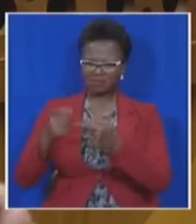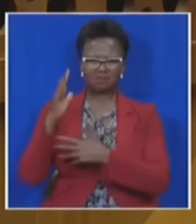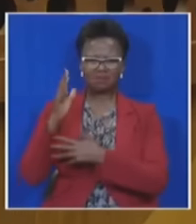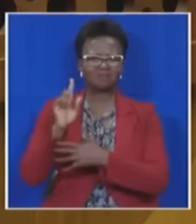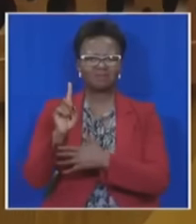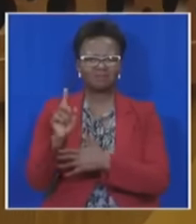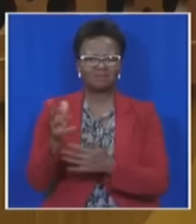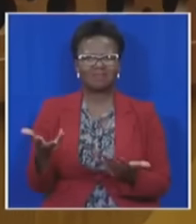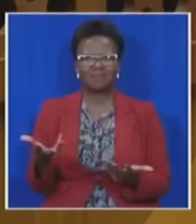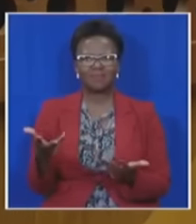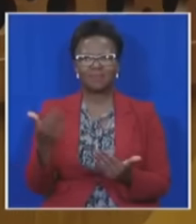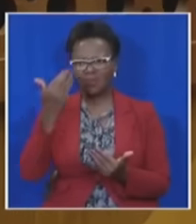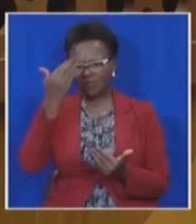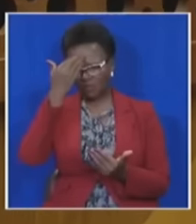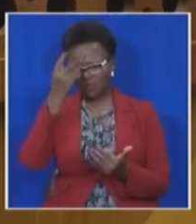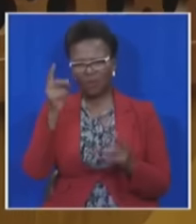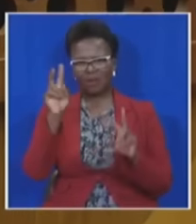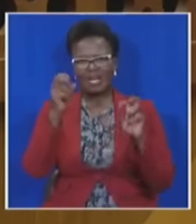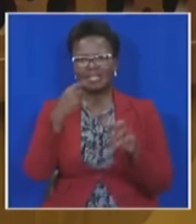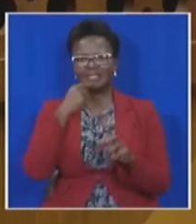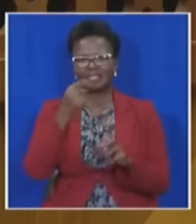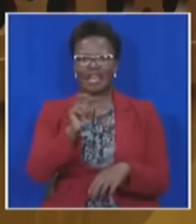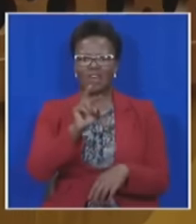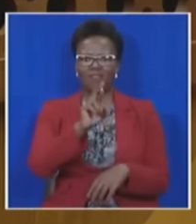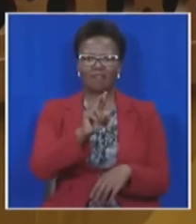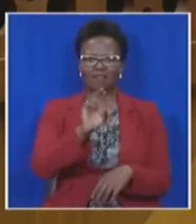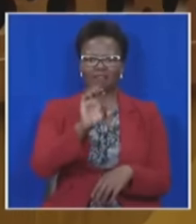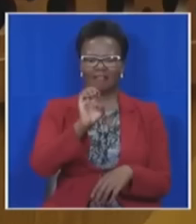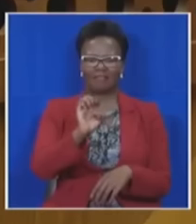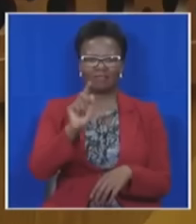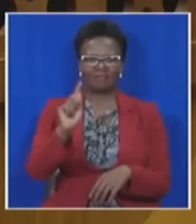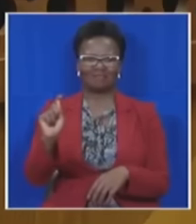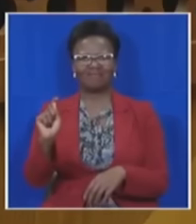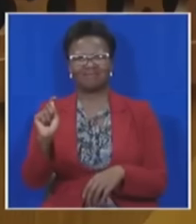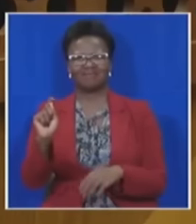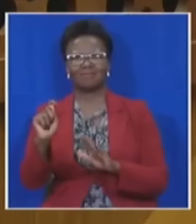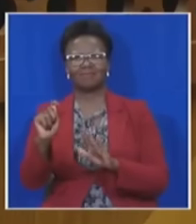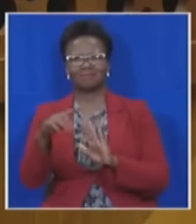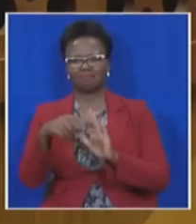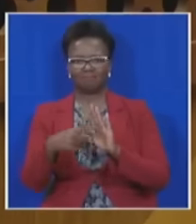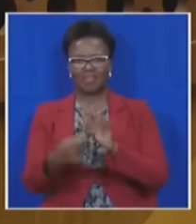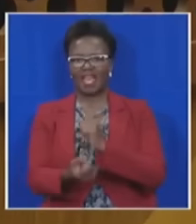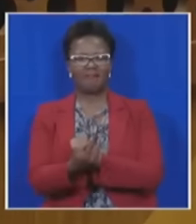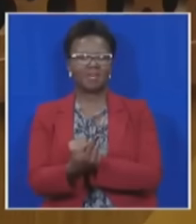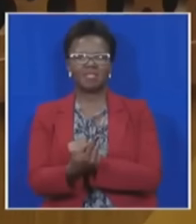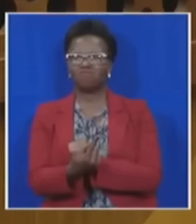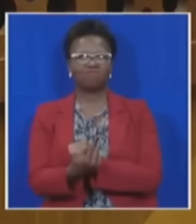the radical economic transformation plan that the President has outlined is going to go nowhere.